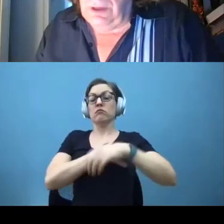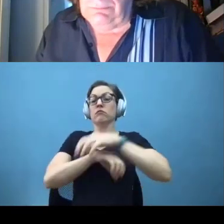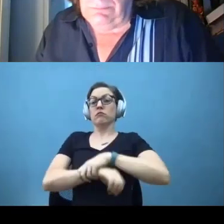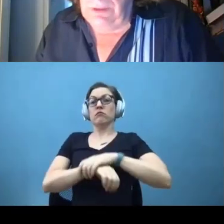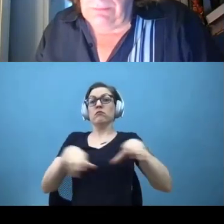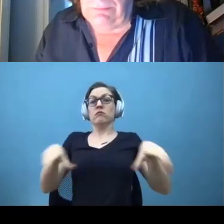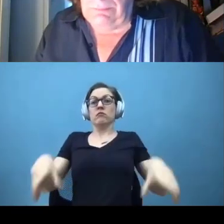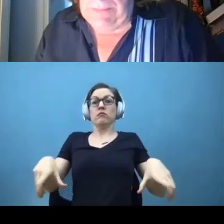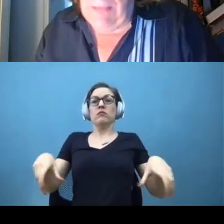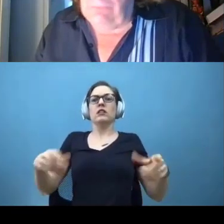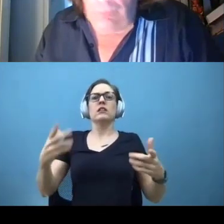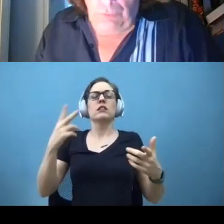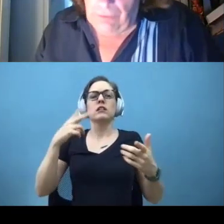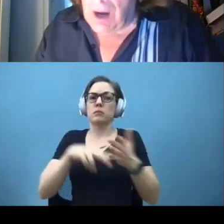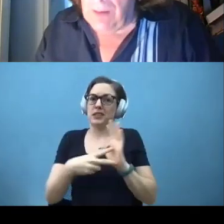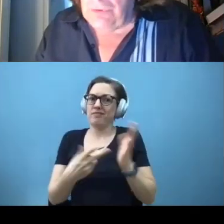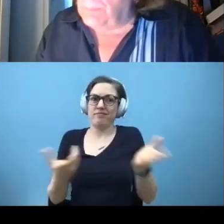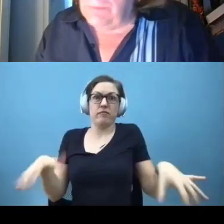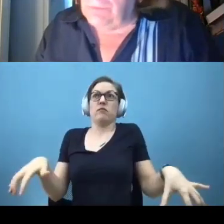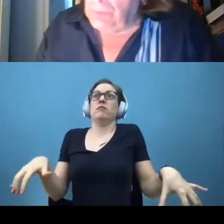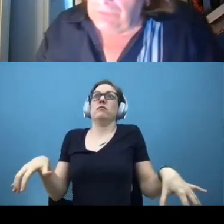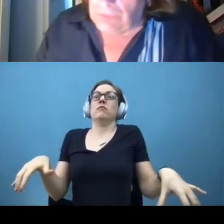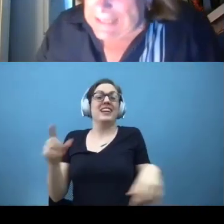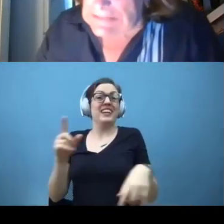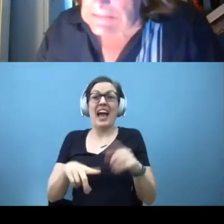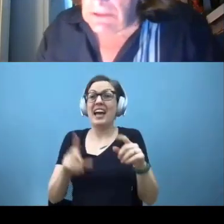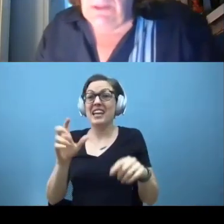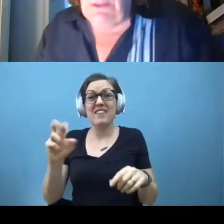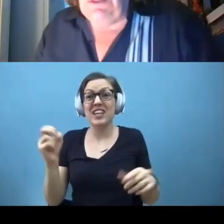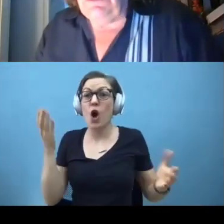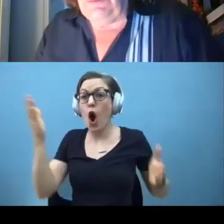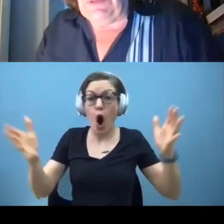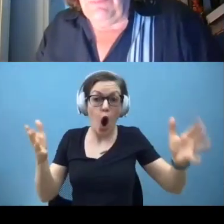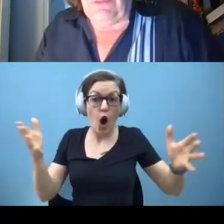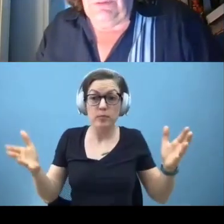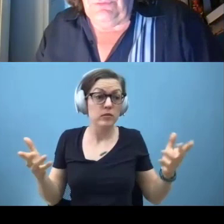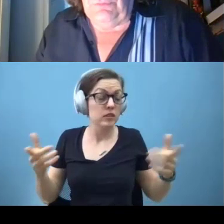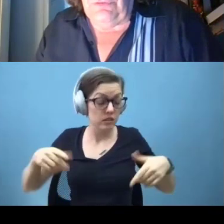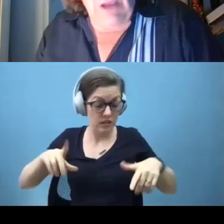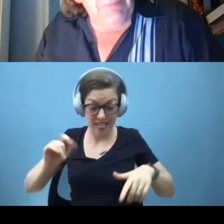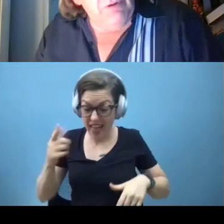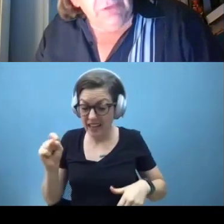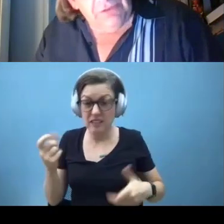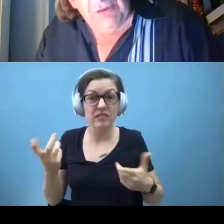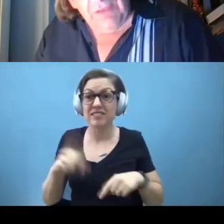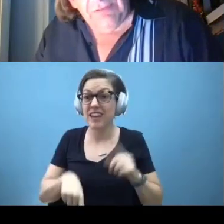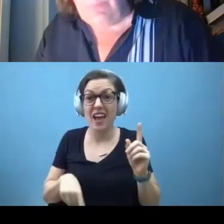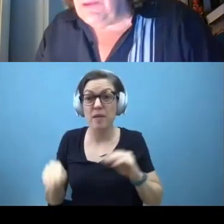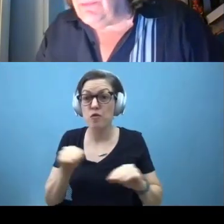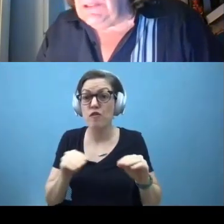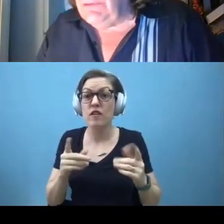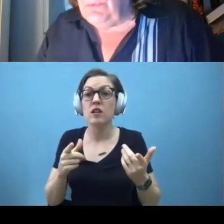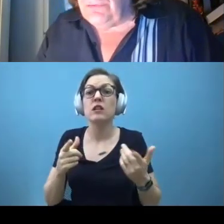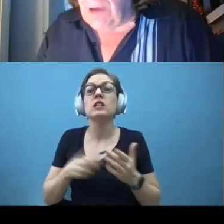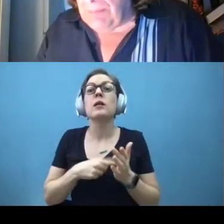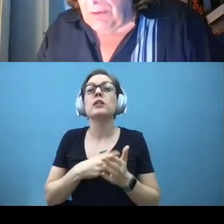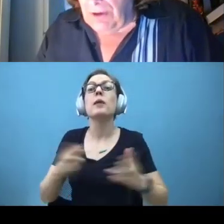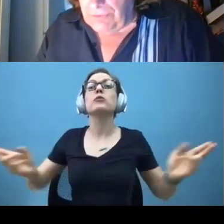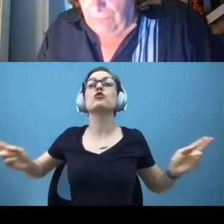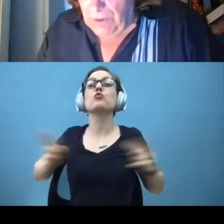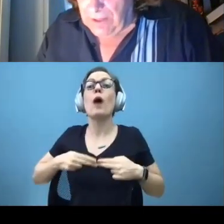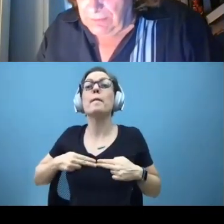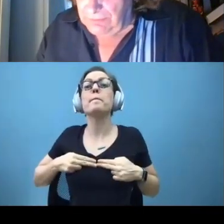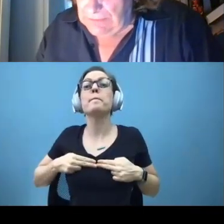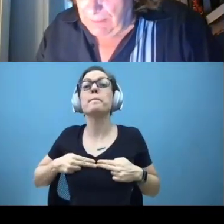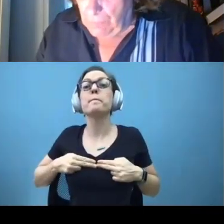you're not be able to move your arms. You won't be able to move your legs. Sometimes they'll do a strap across the chest. Sometimes they'll even do a strap across